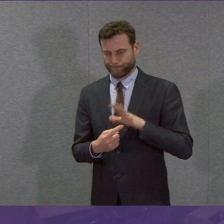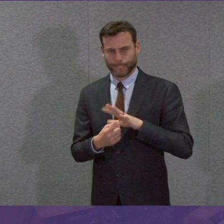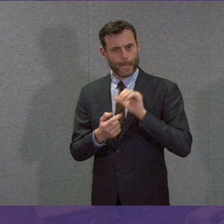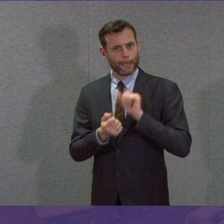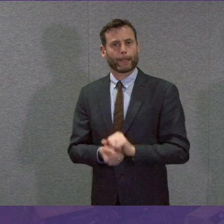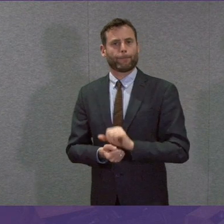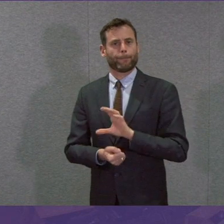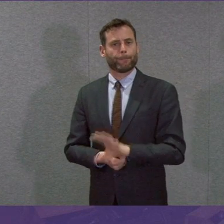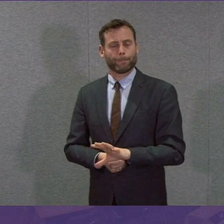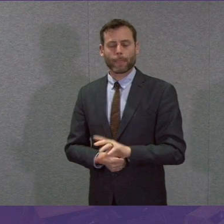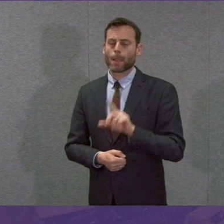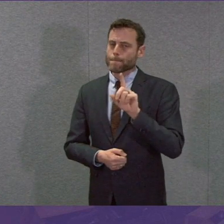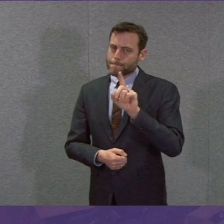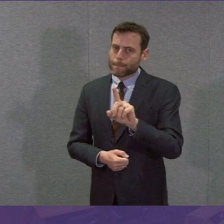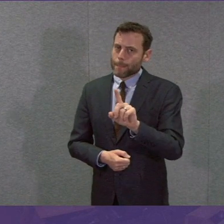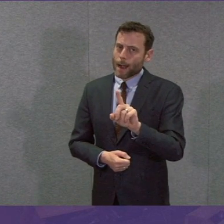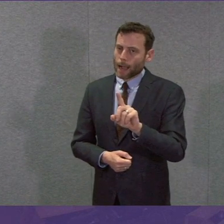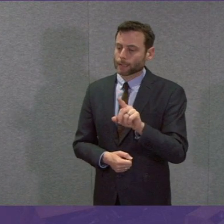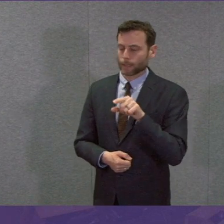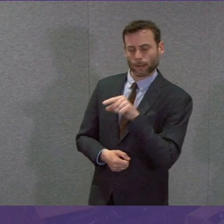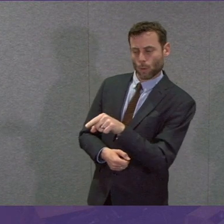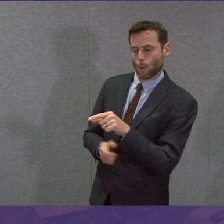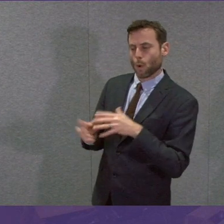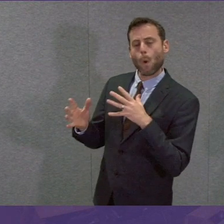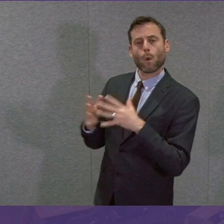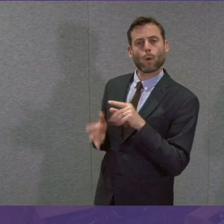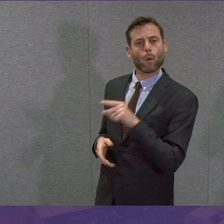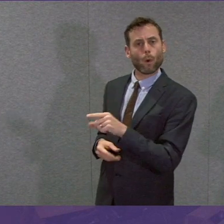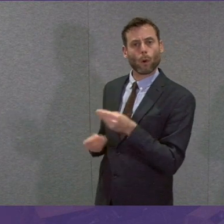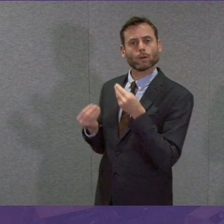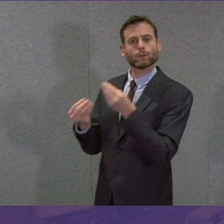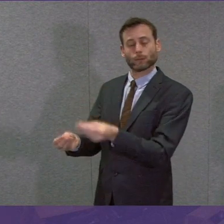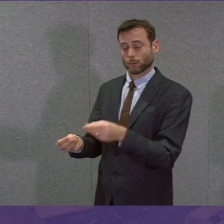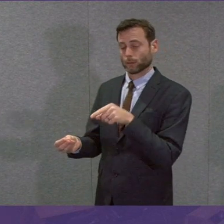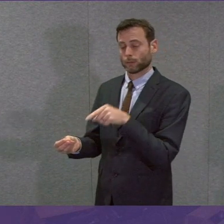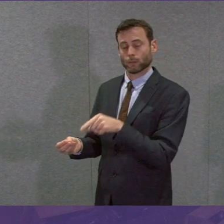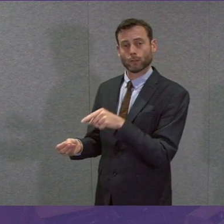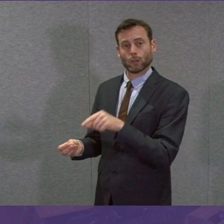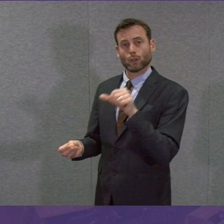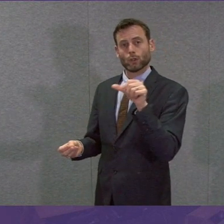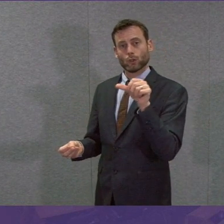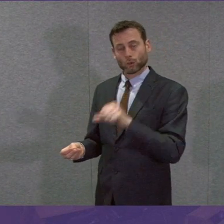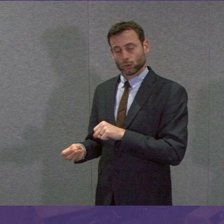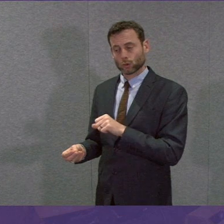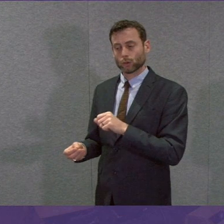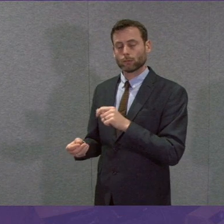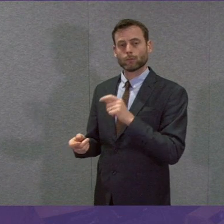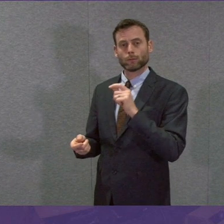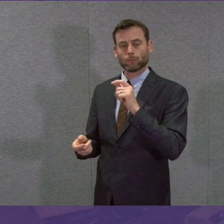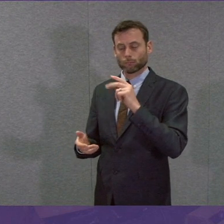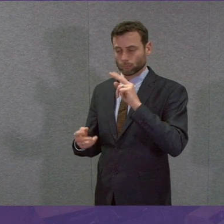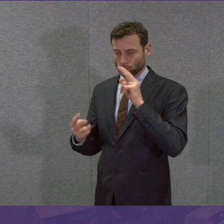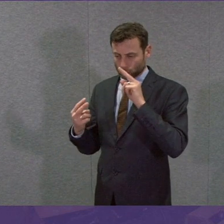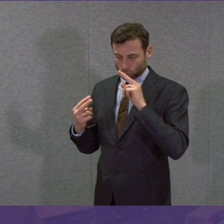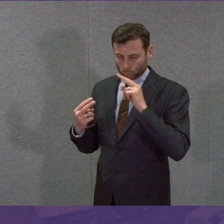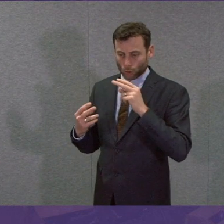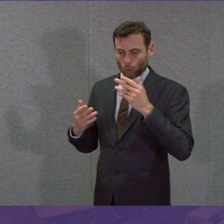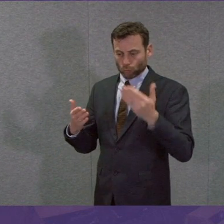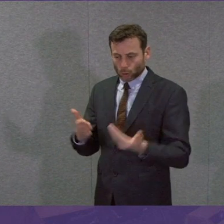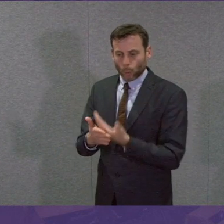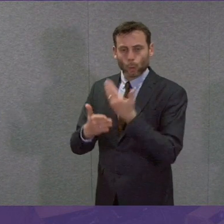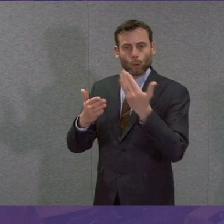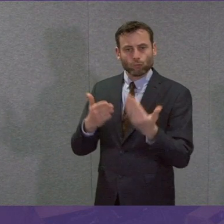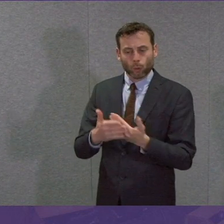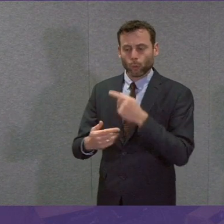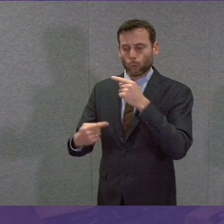However, I do believe such legislation should be renewed every 6 months in order to be